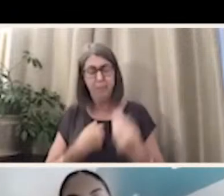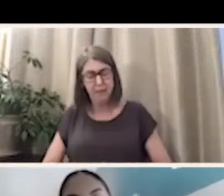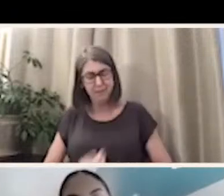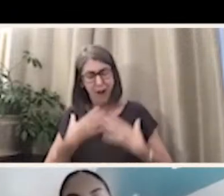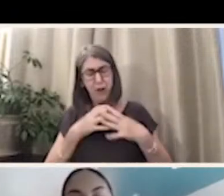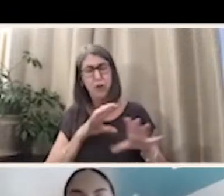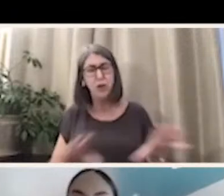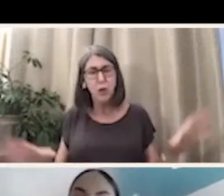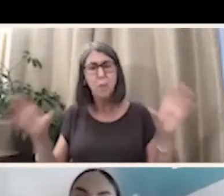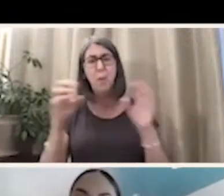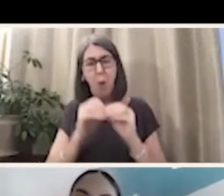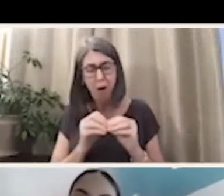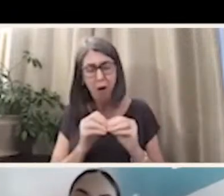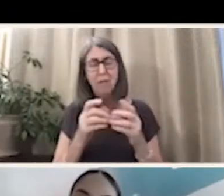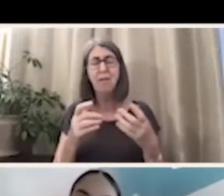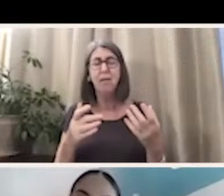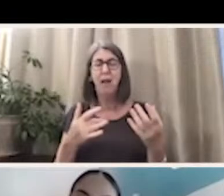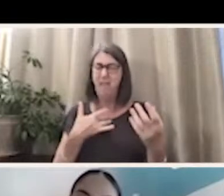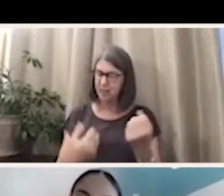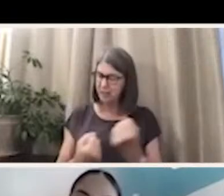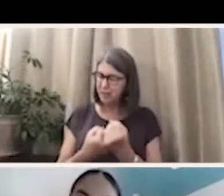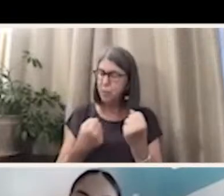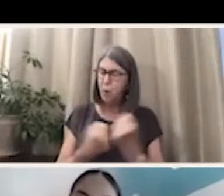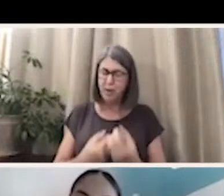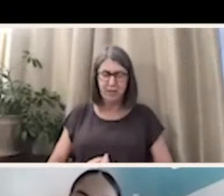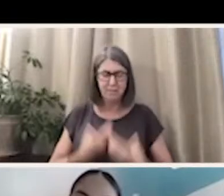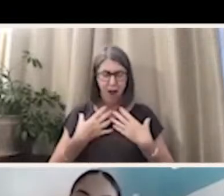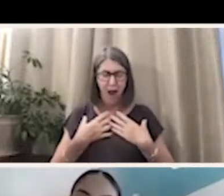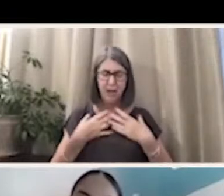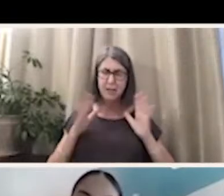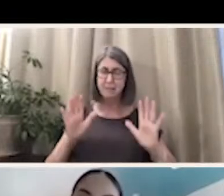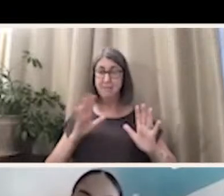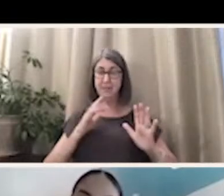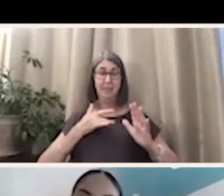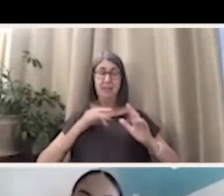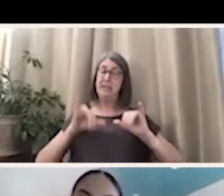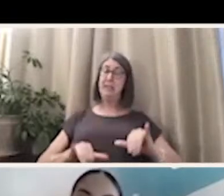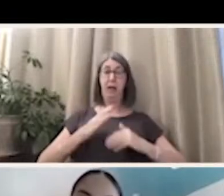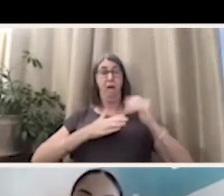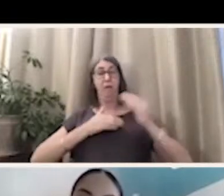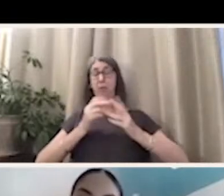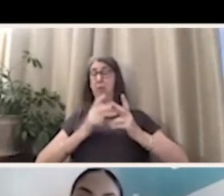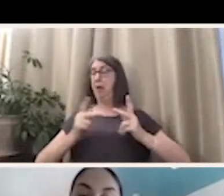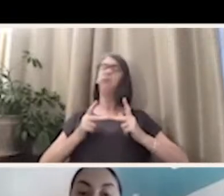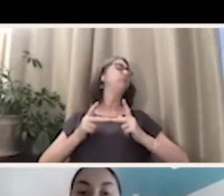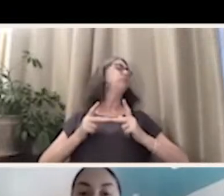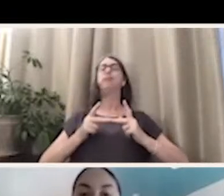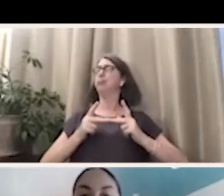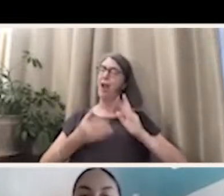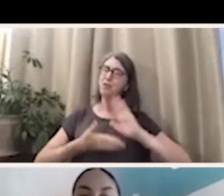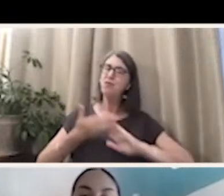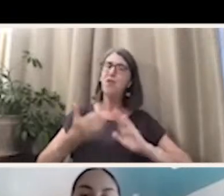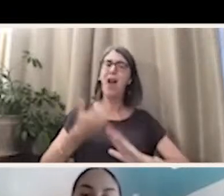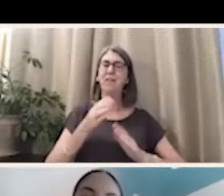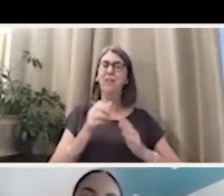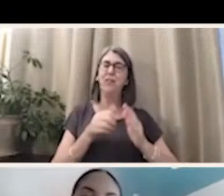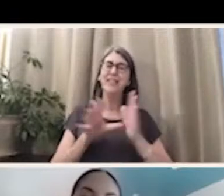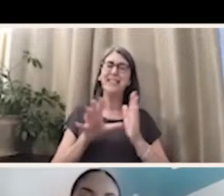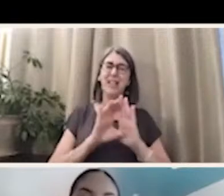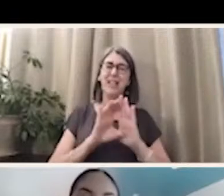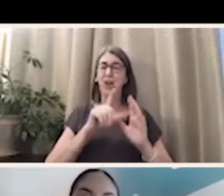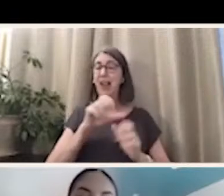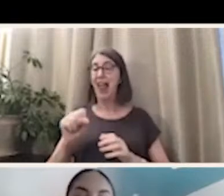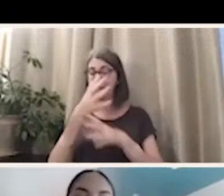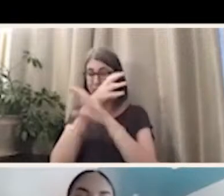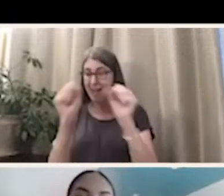to do more. I have felt supported and inspired to step out of my comfort zone and run for senior class president of my high school,